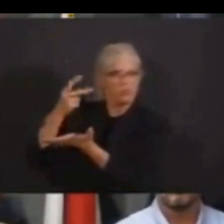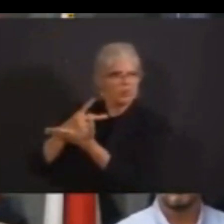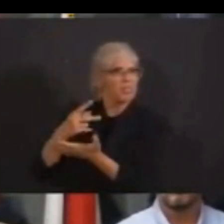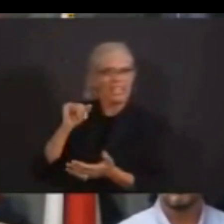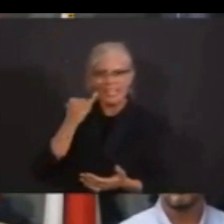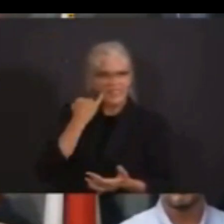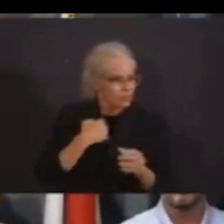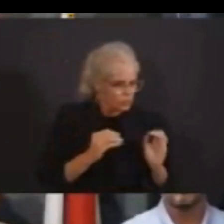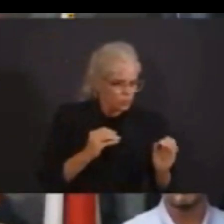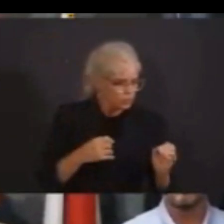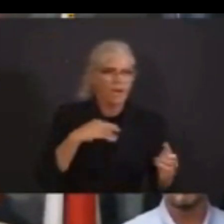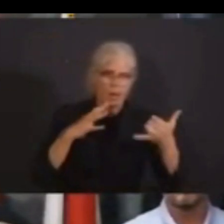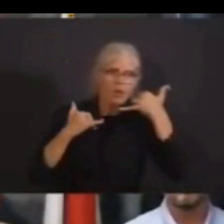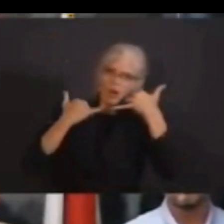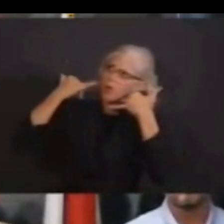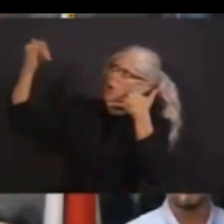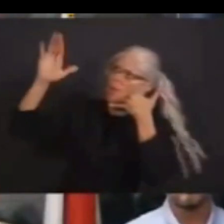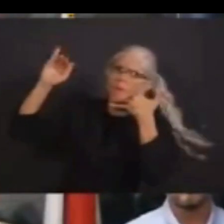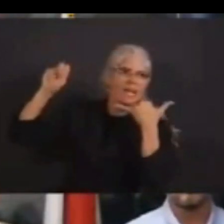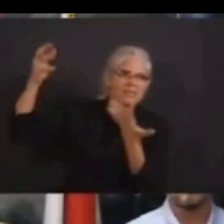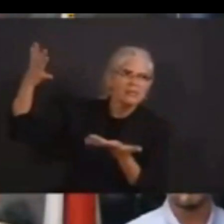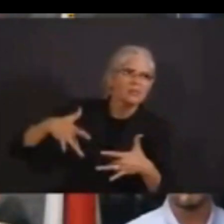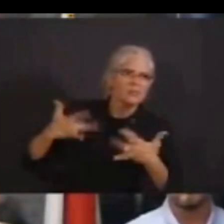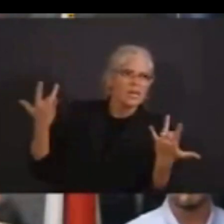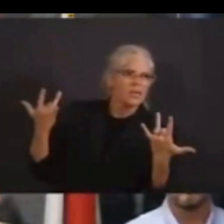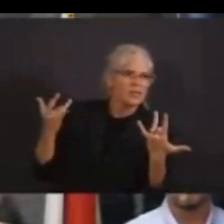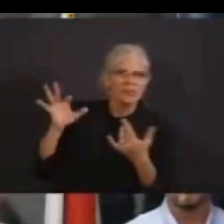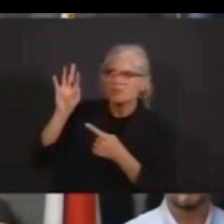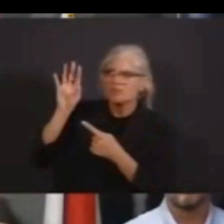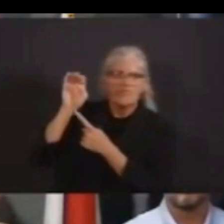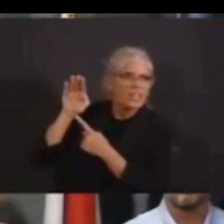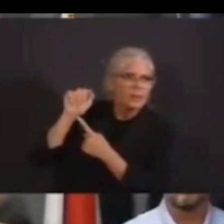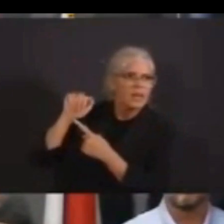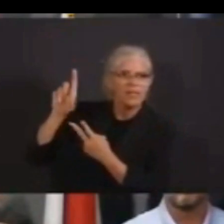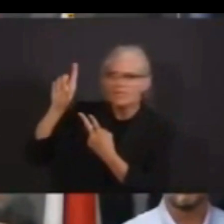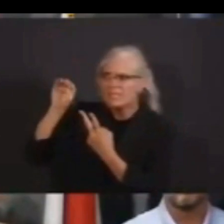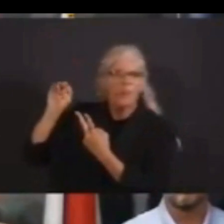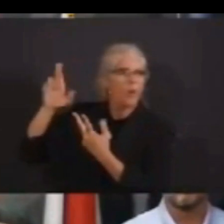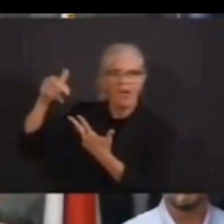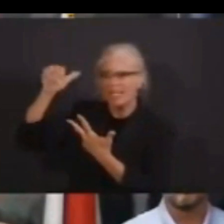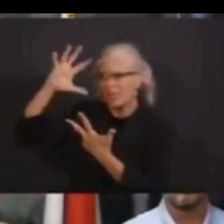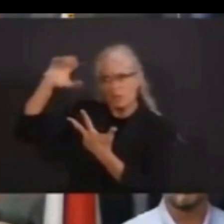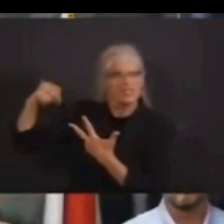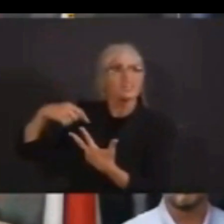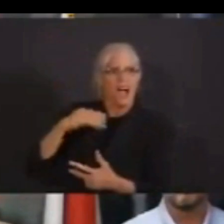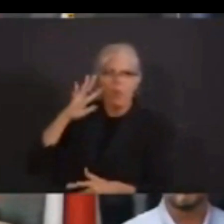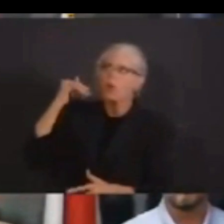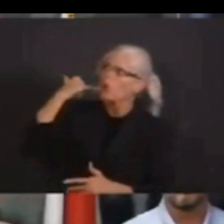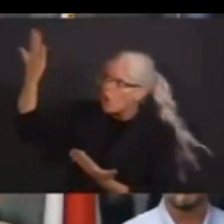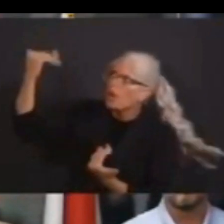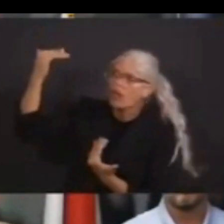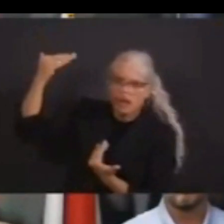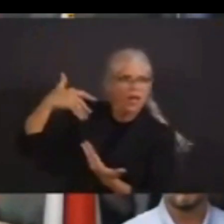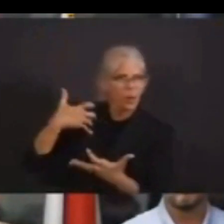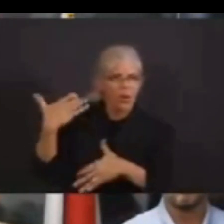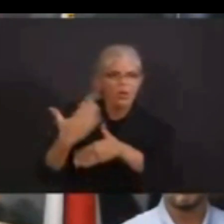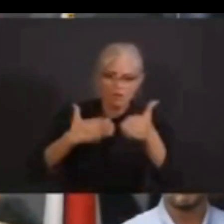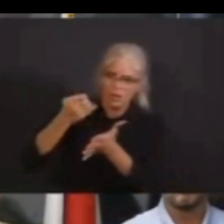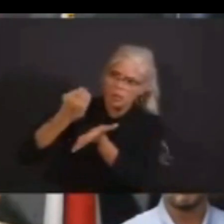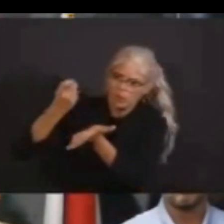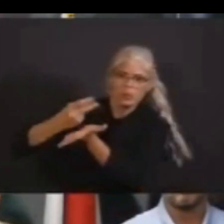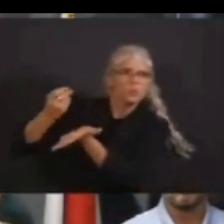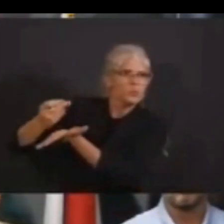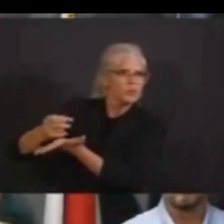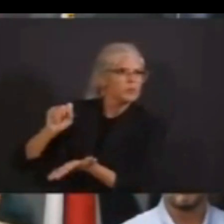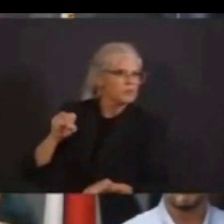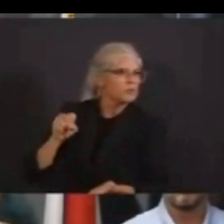quickly, whether that's the FEMA administrator or the president, and we will press the case to be able to get approvals for what we need in Florida. But we have